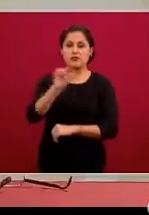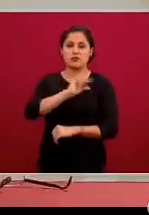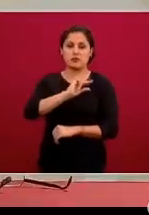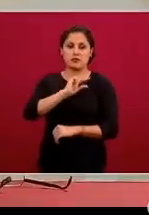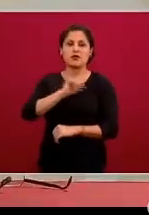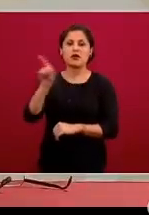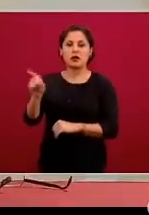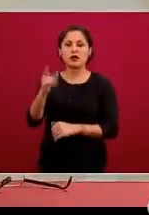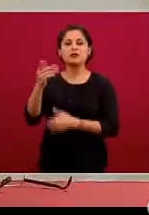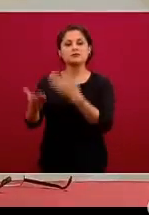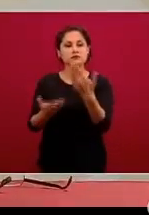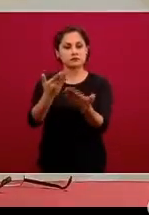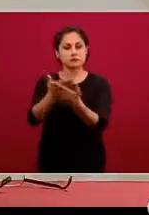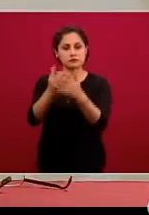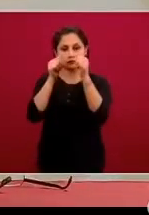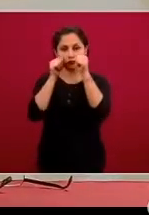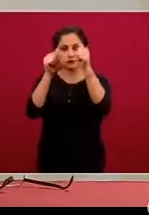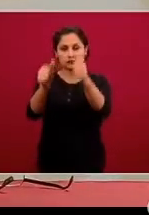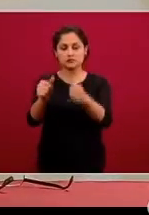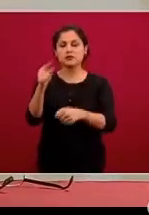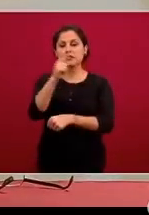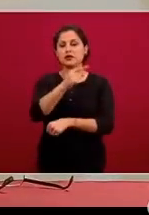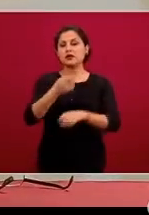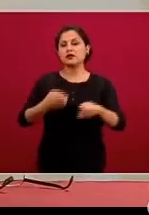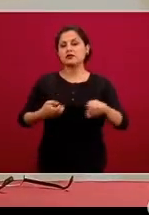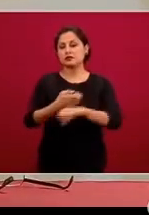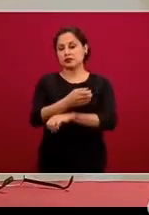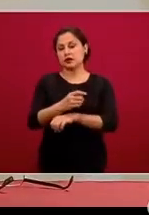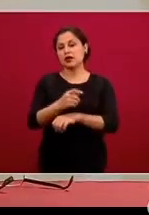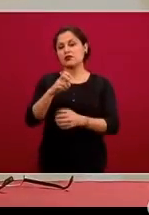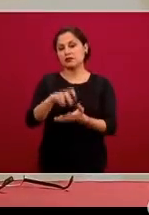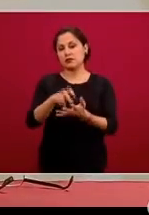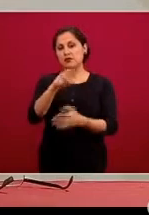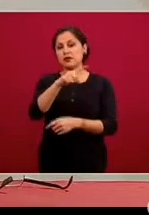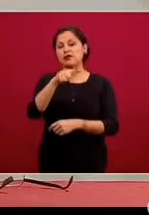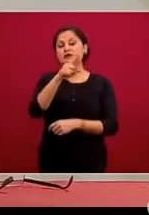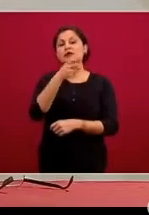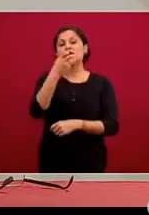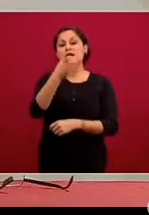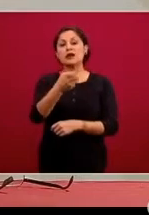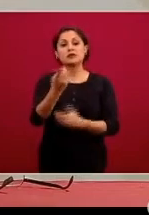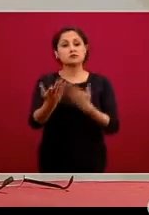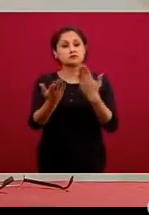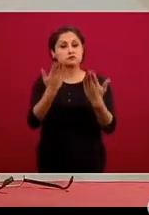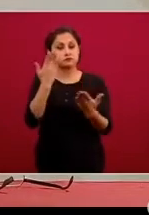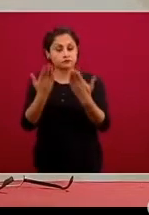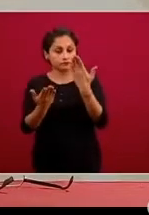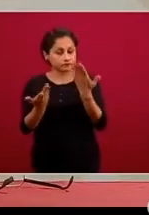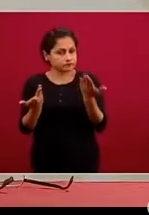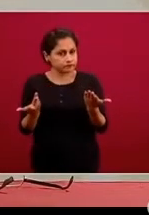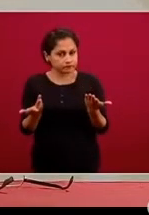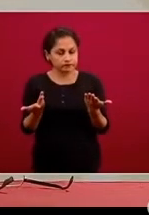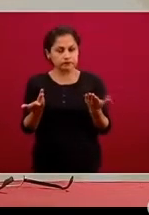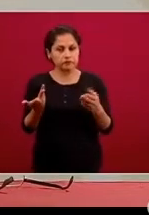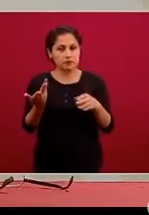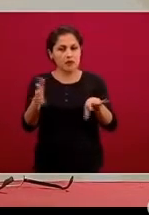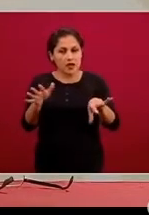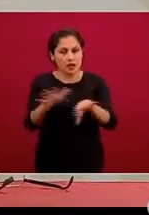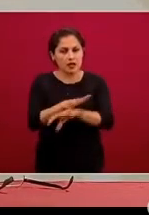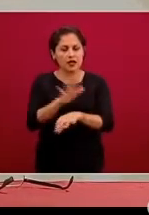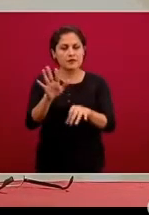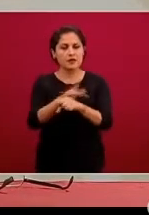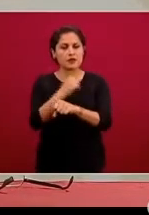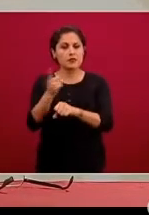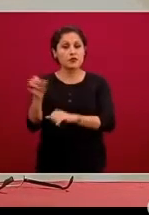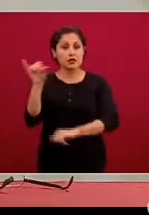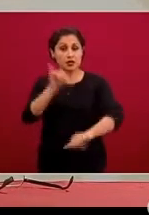out of that have been evaluated so far and certified by the authority, and 30% of these evaluated and certified authorities